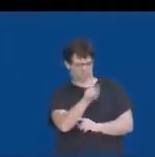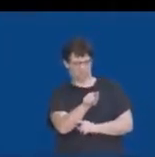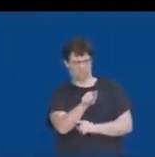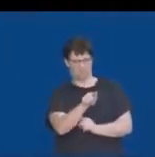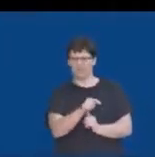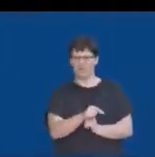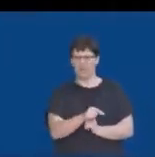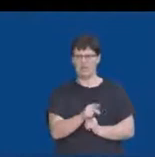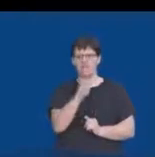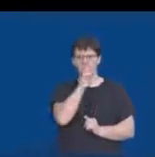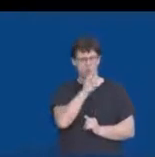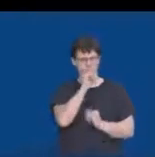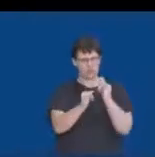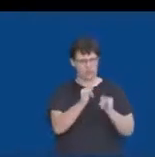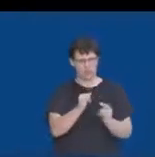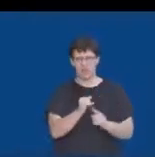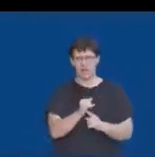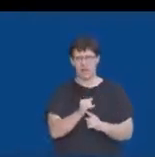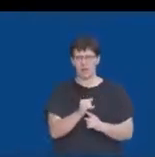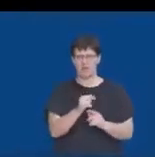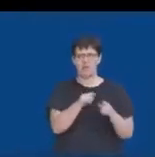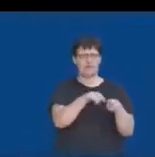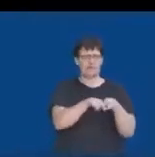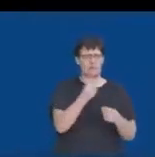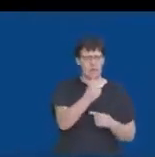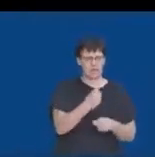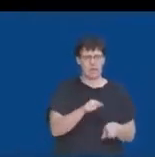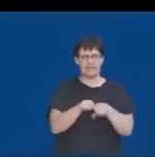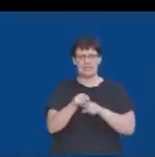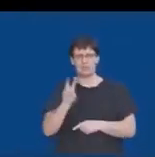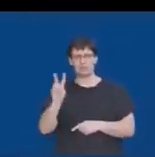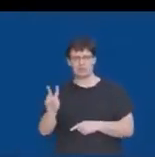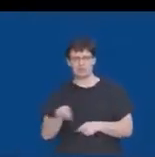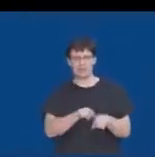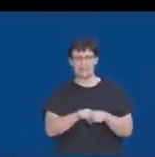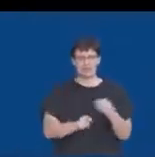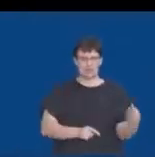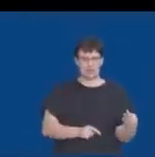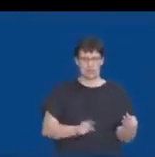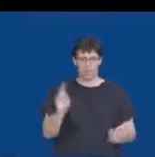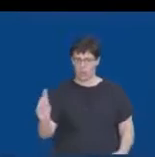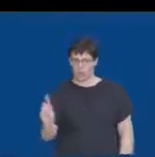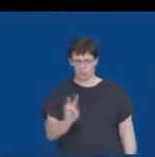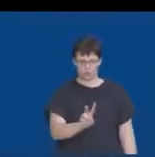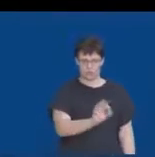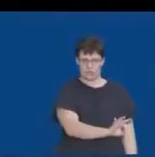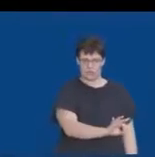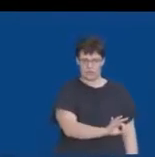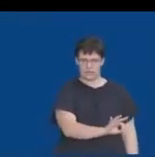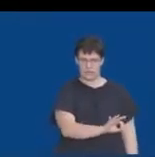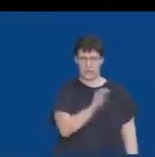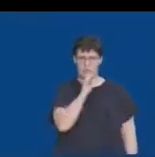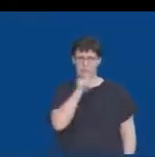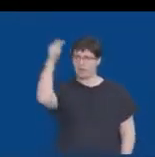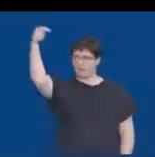different color, when you look at it critically, that was test 1, that was test 2, and that was test 3. So can you see